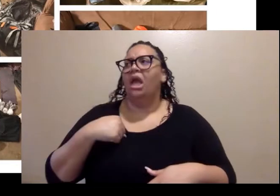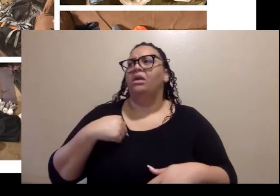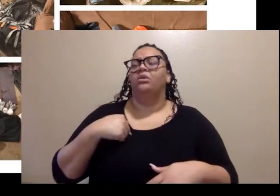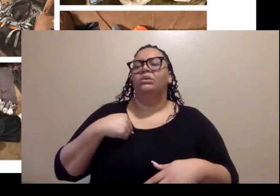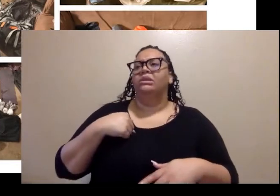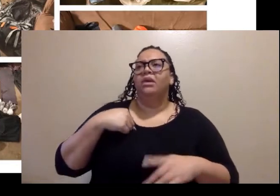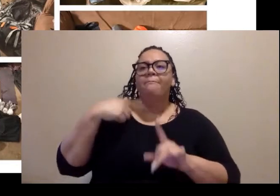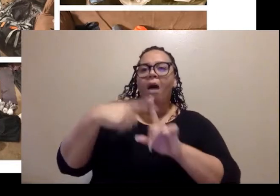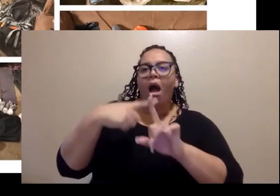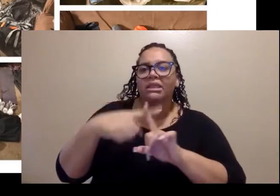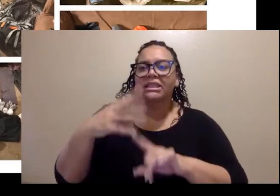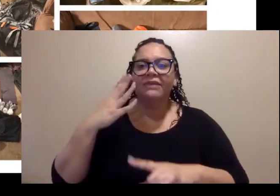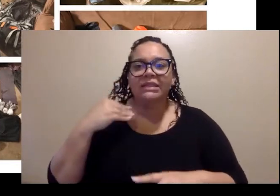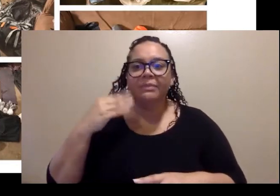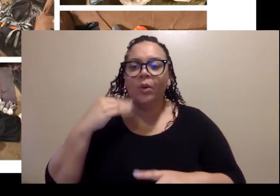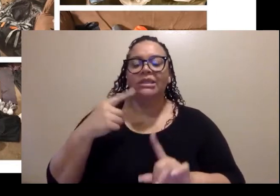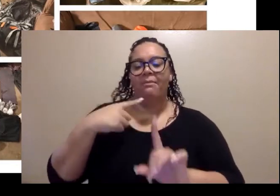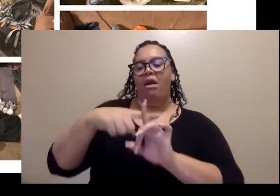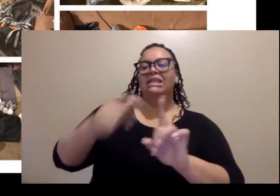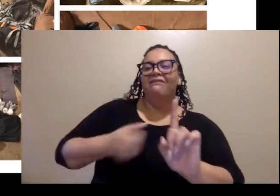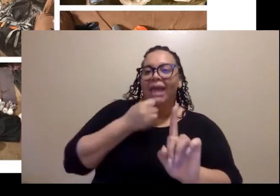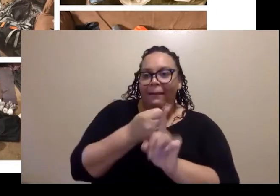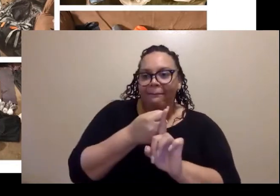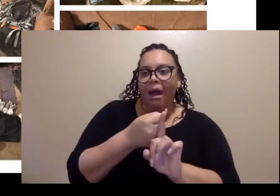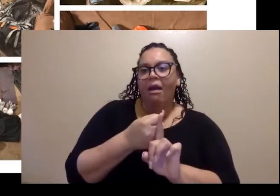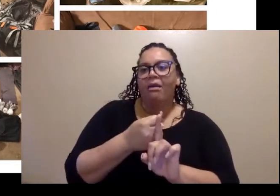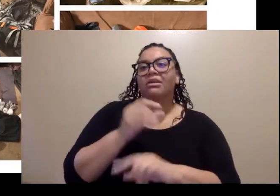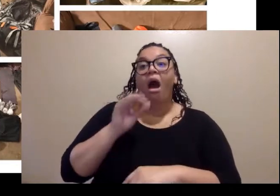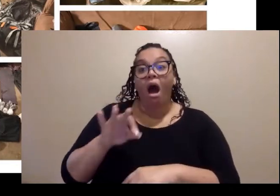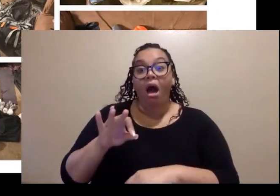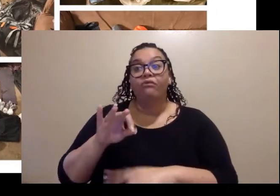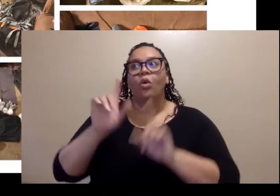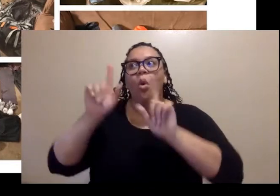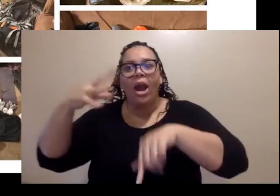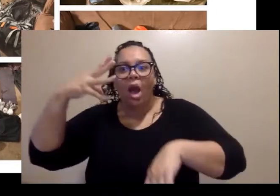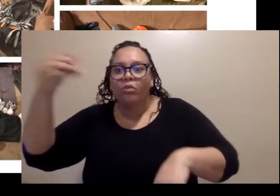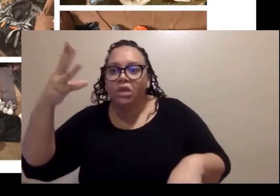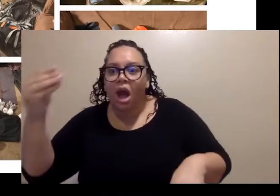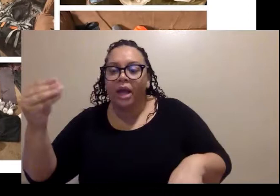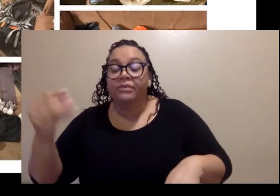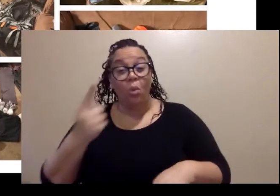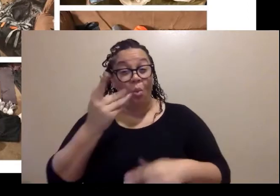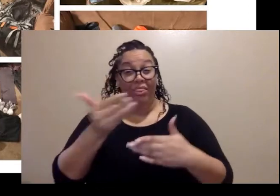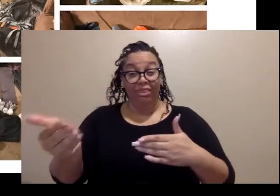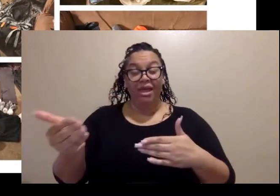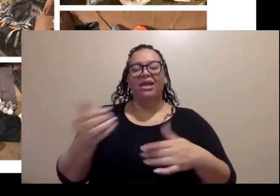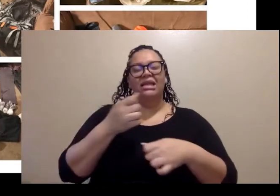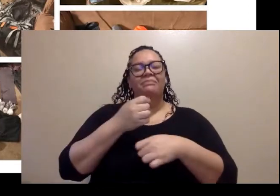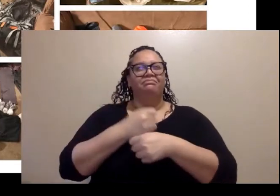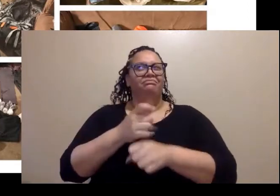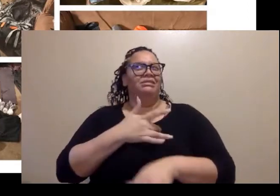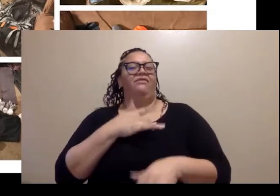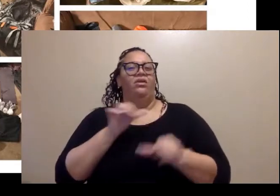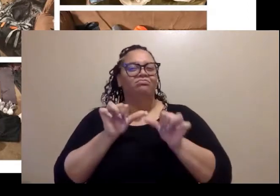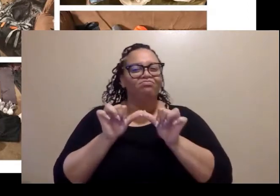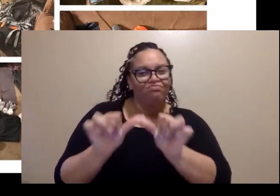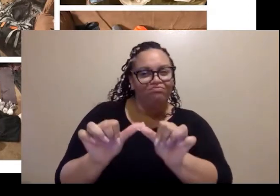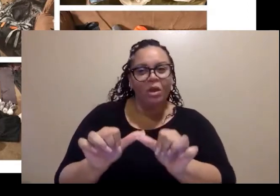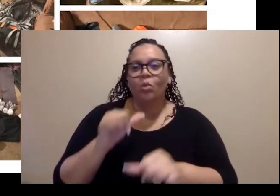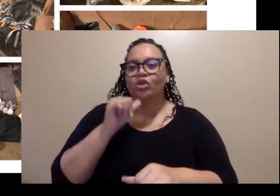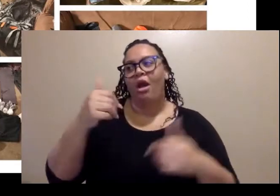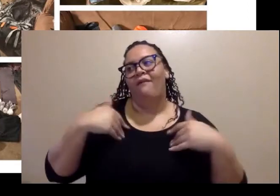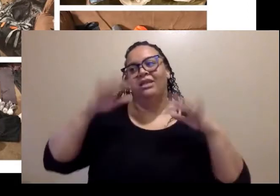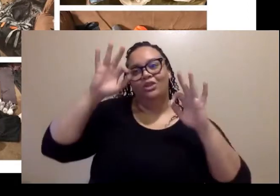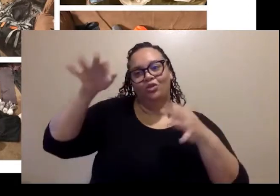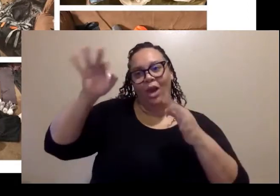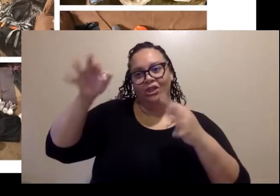of being out in nature. And one of the biggest thing that seems so consistent for me is not having the